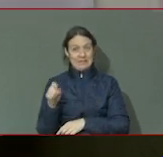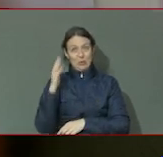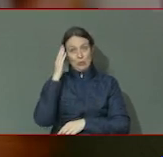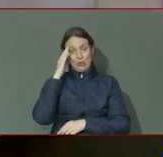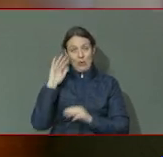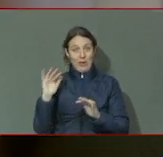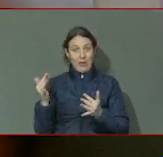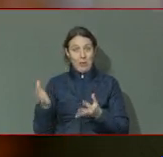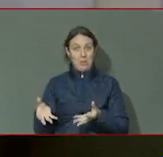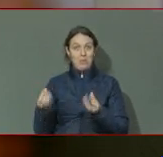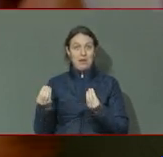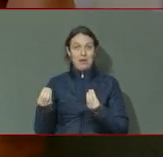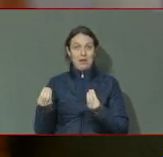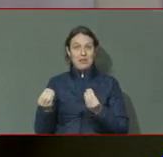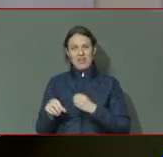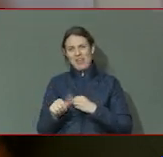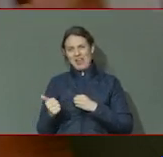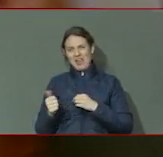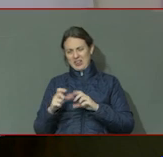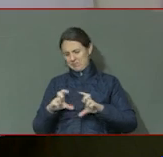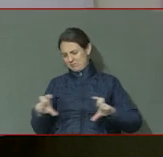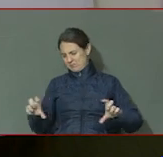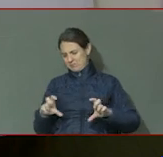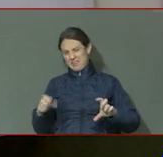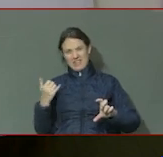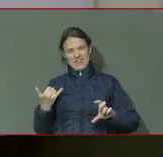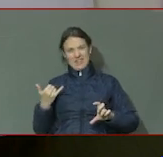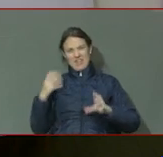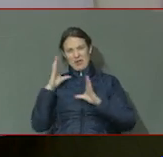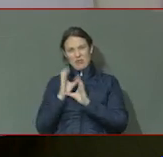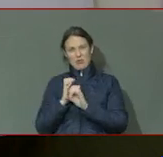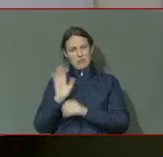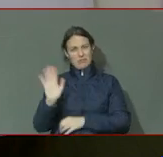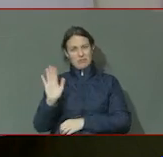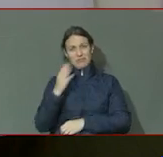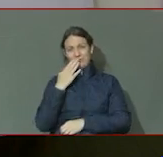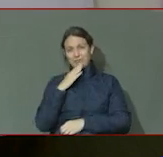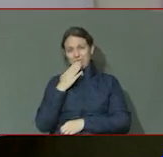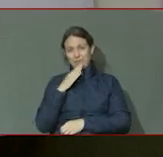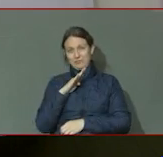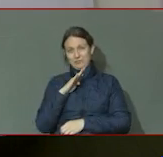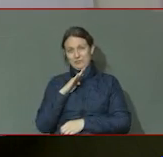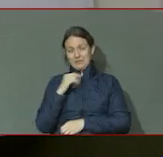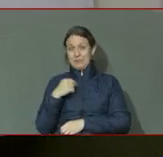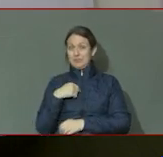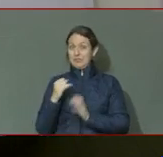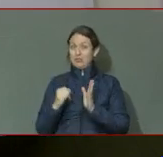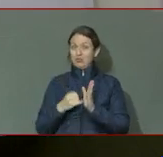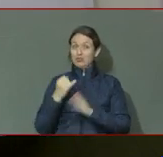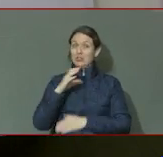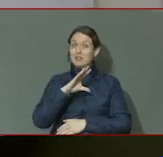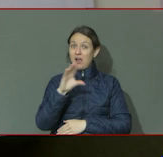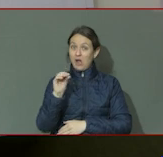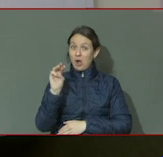it? I'm not going to complete now the bottom row because I was just asked the number